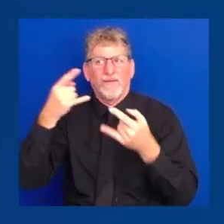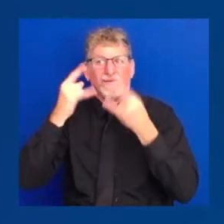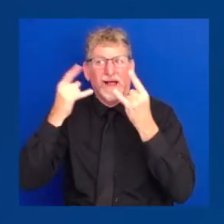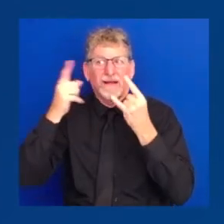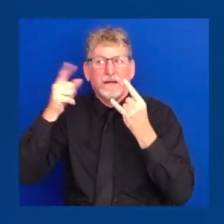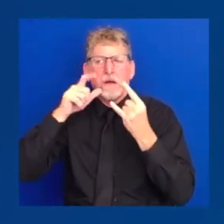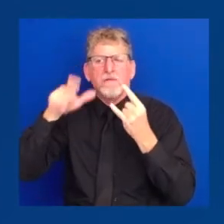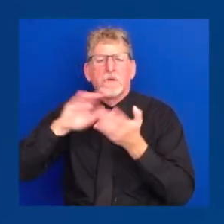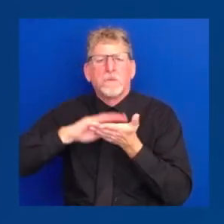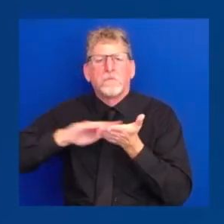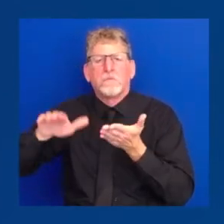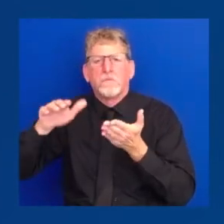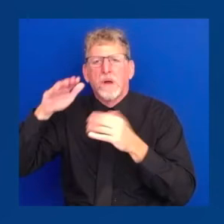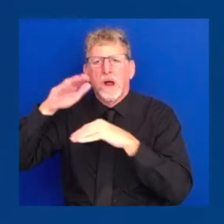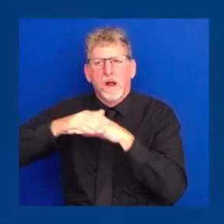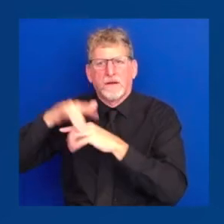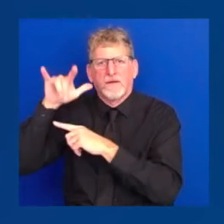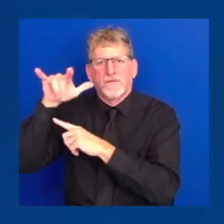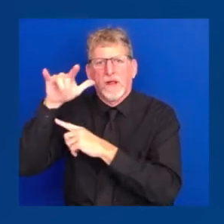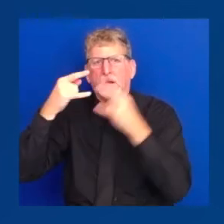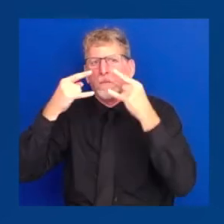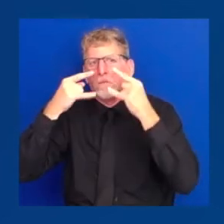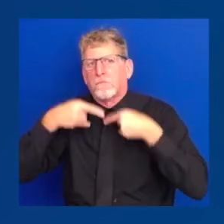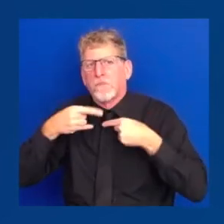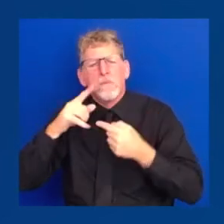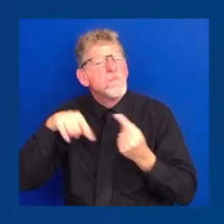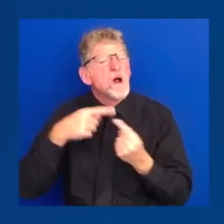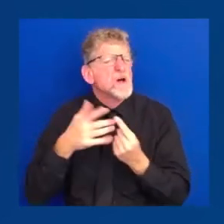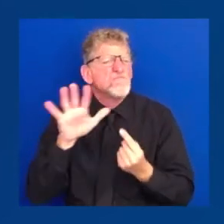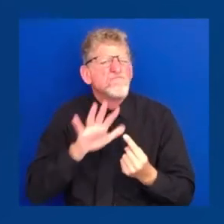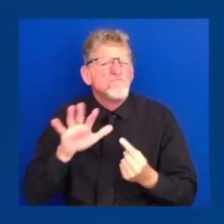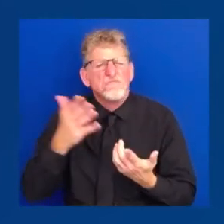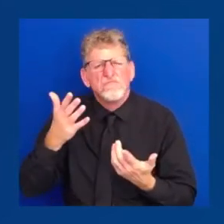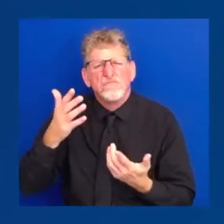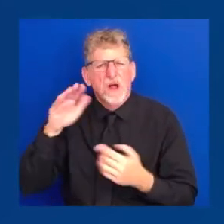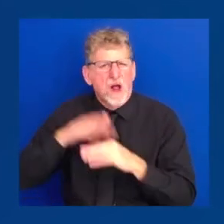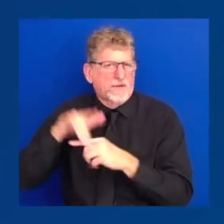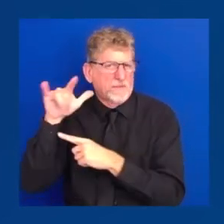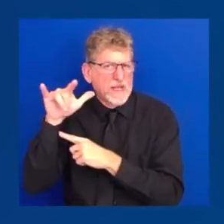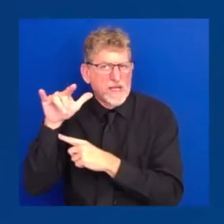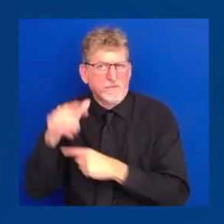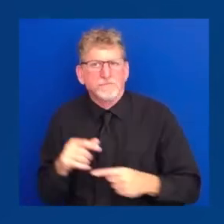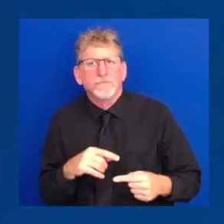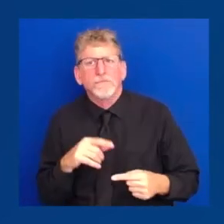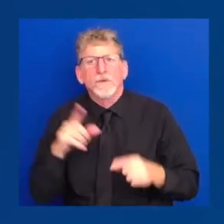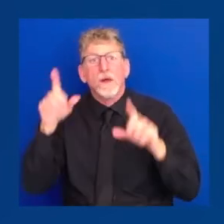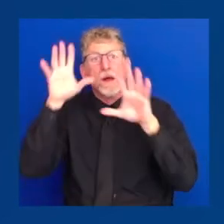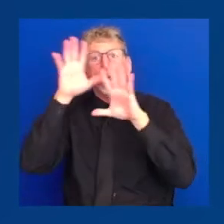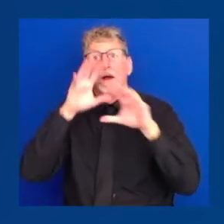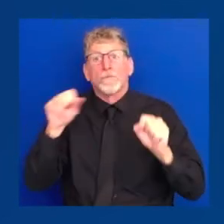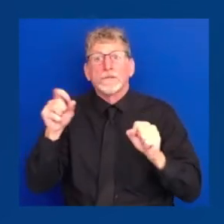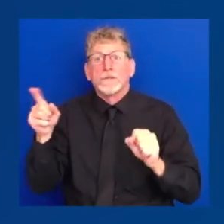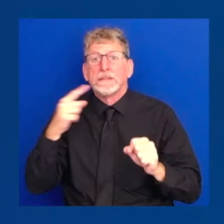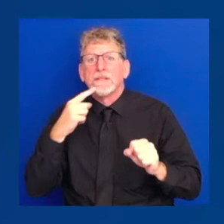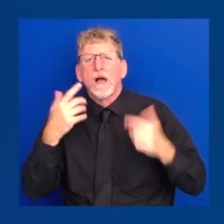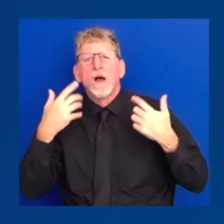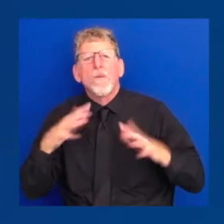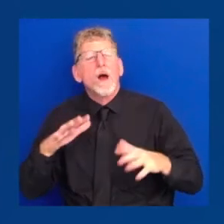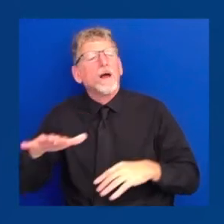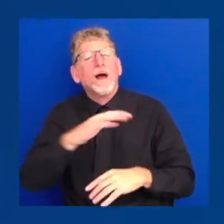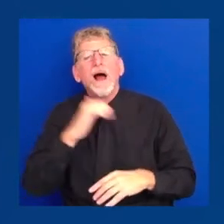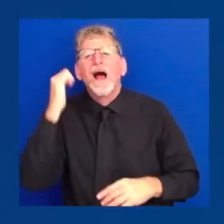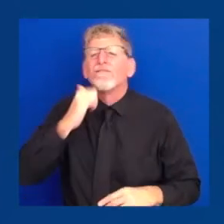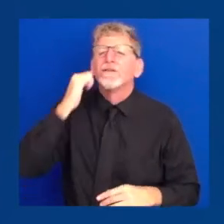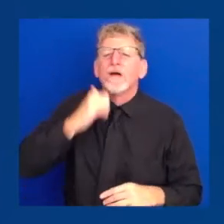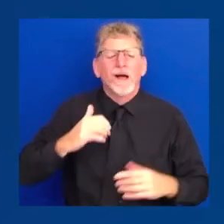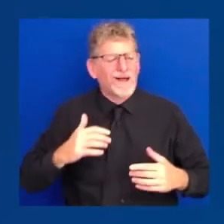president said last night that you want to start treating this disease like others and having it be less disruptive to people's daily lives, do you foresee a time where people no longer